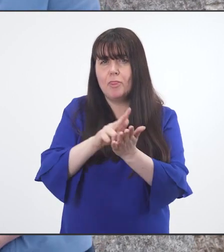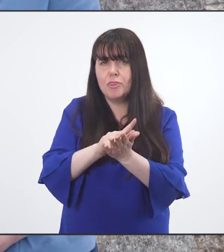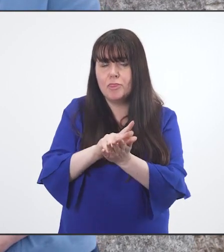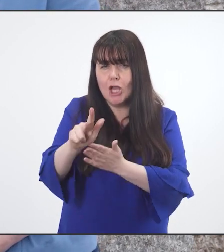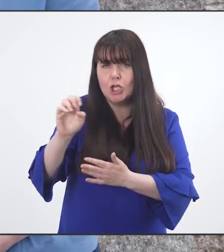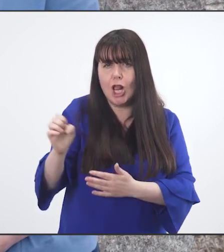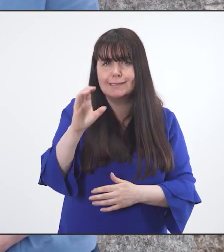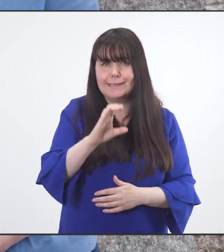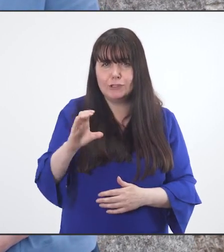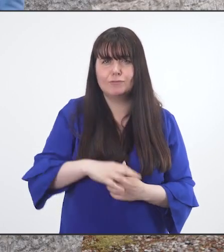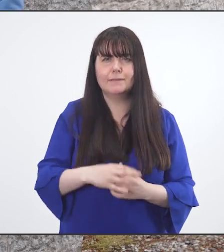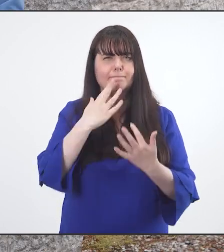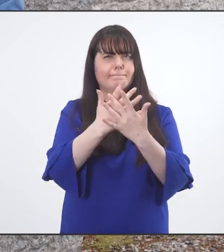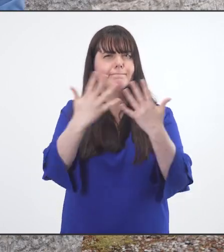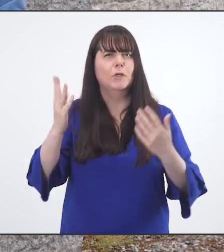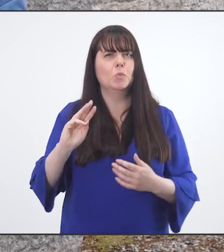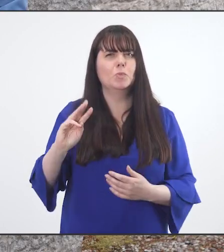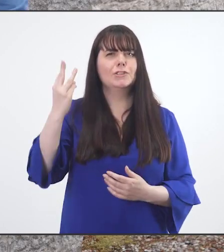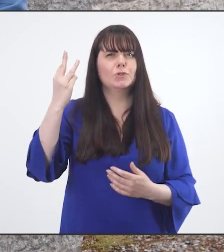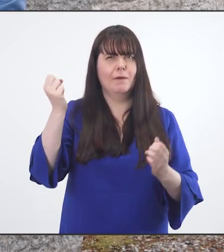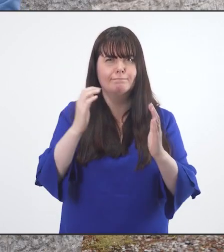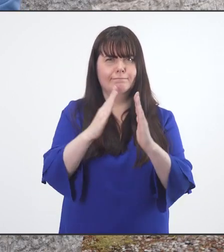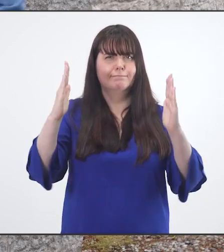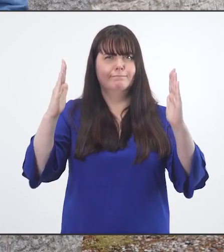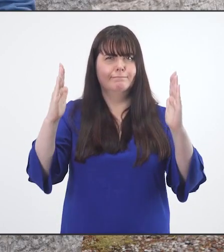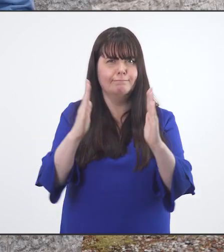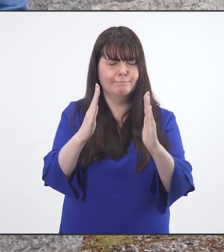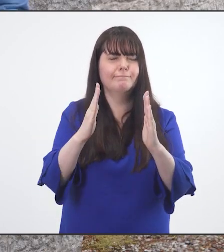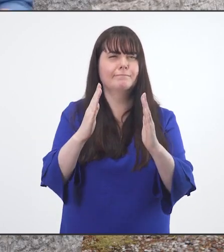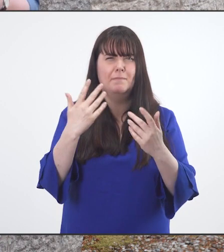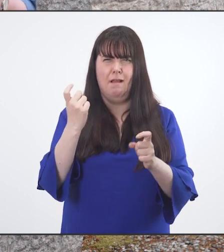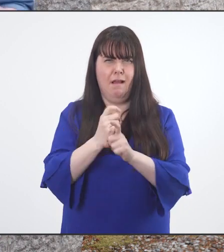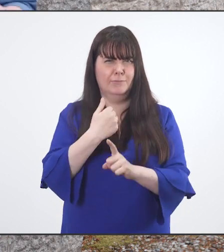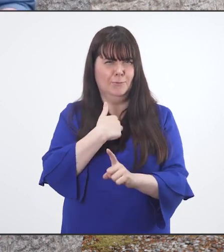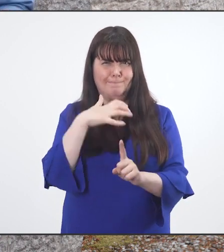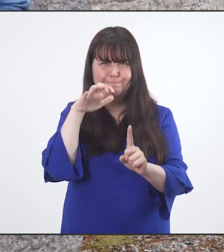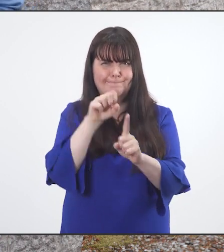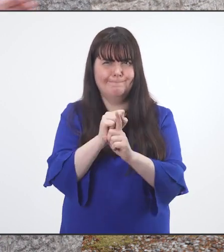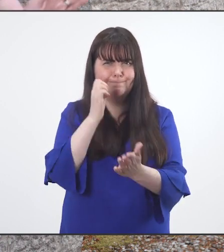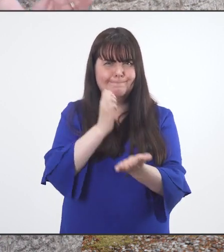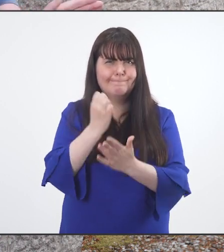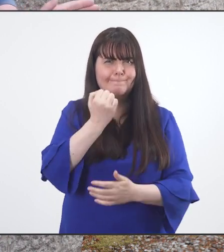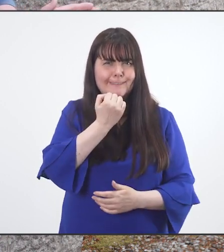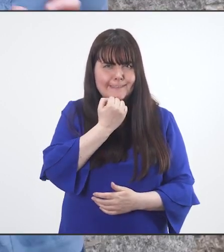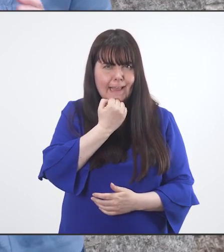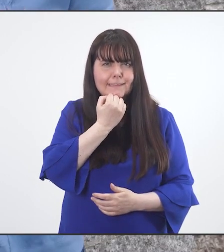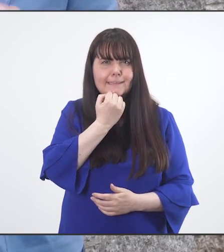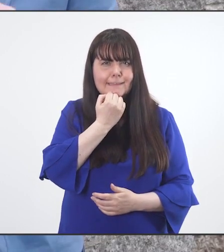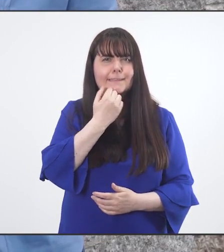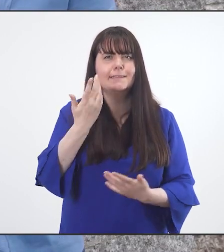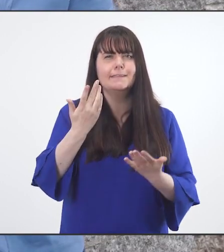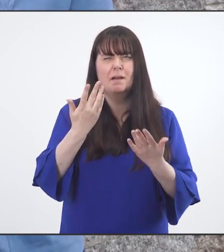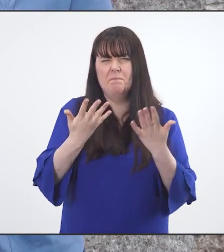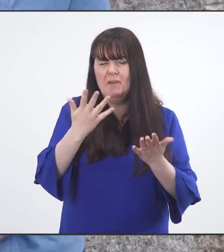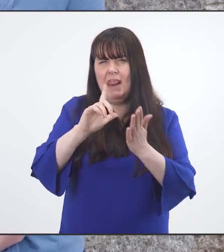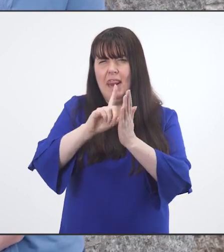very early 13th century. Because many of the windows were later enlarged or changed in the oratory here, it's impossible